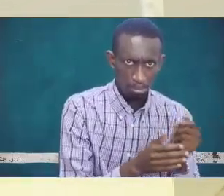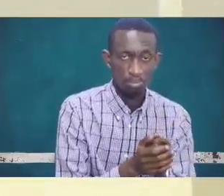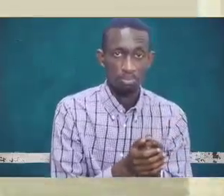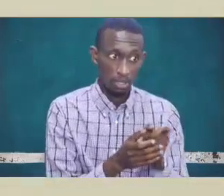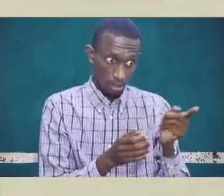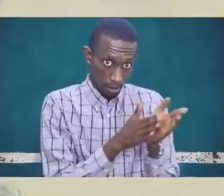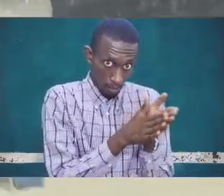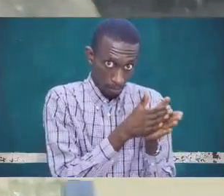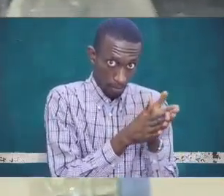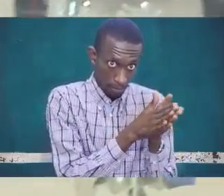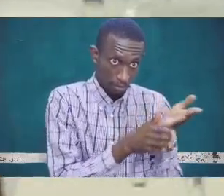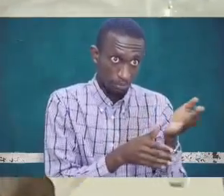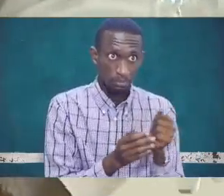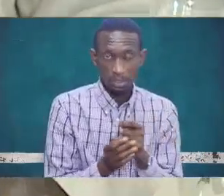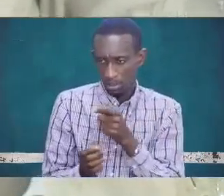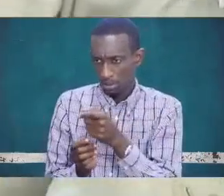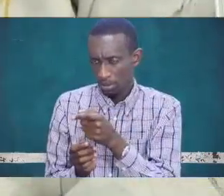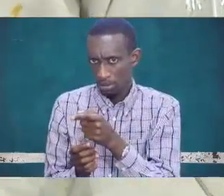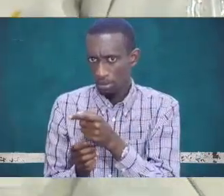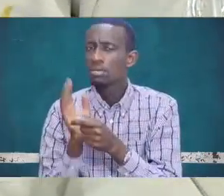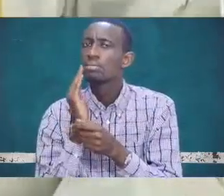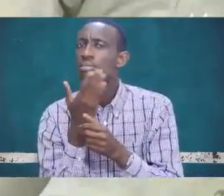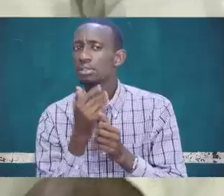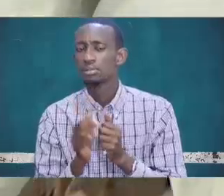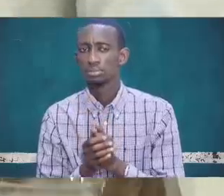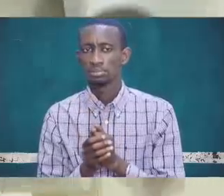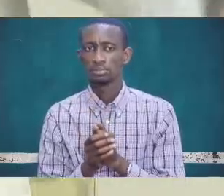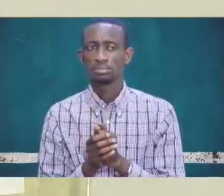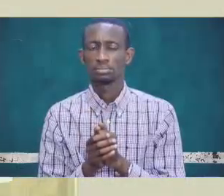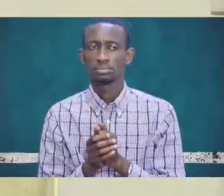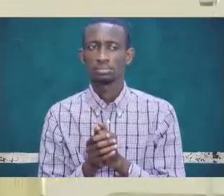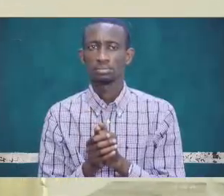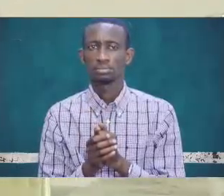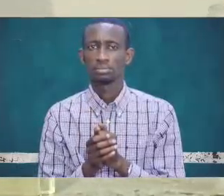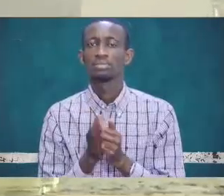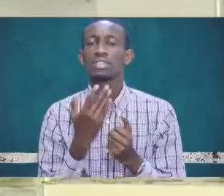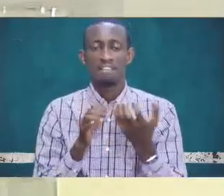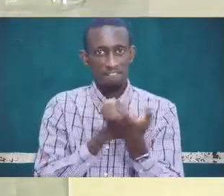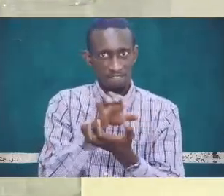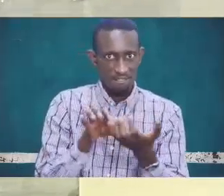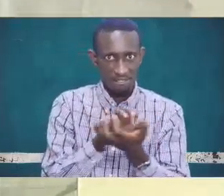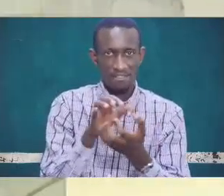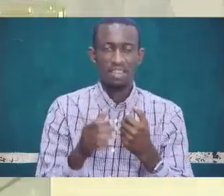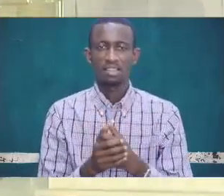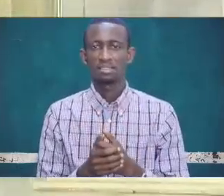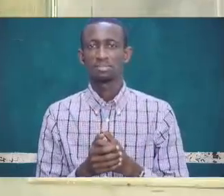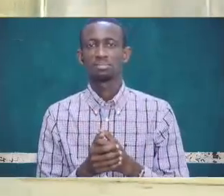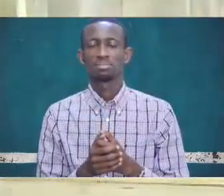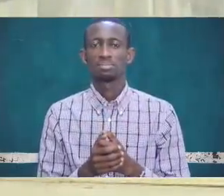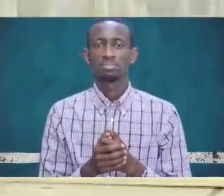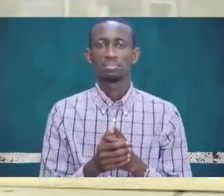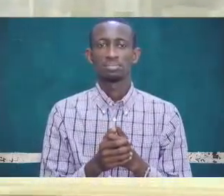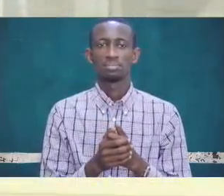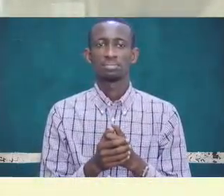oil, this is water, and we are just going to mix them together in